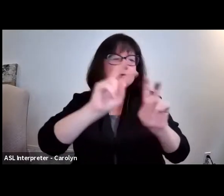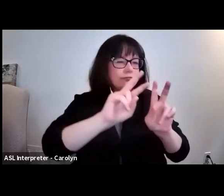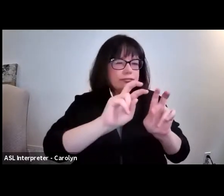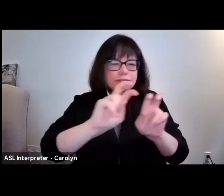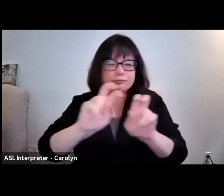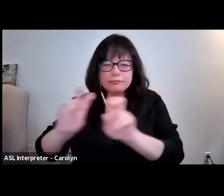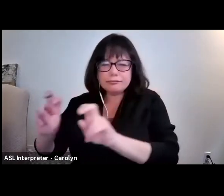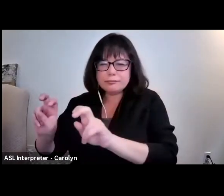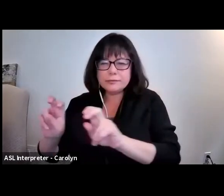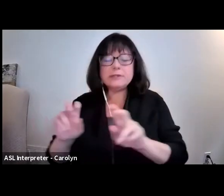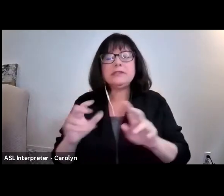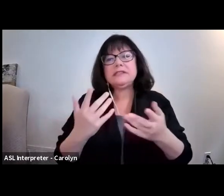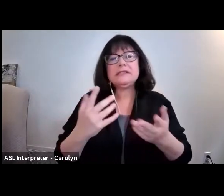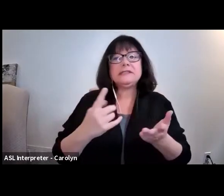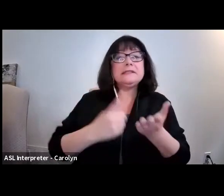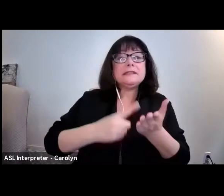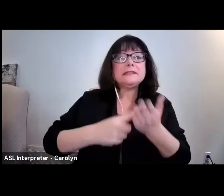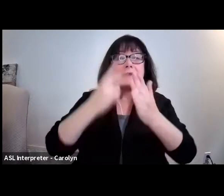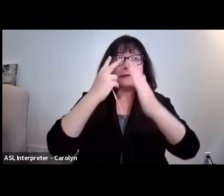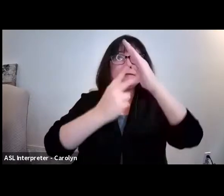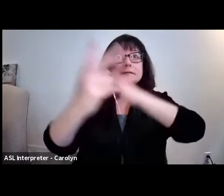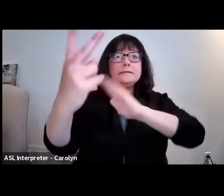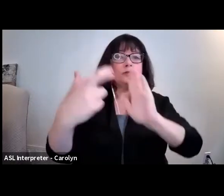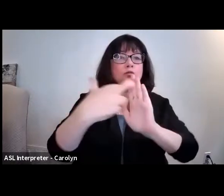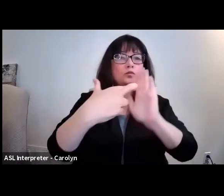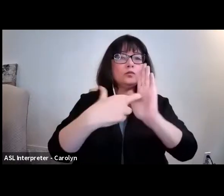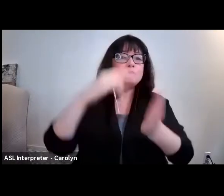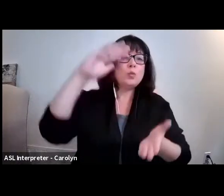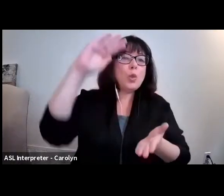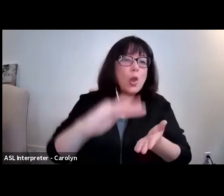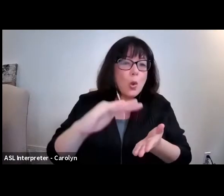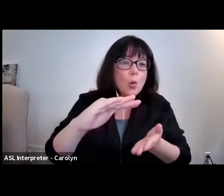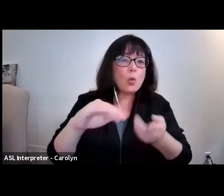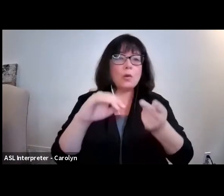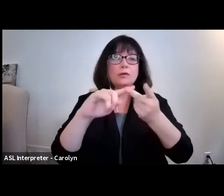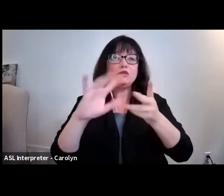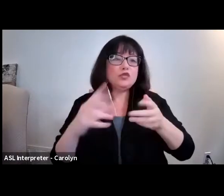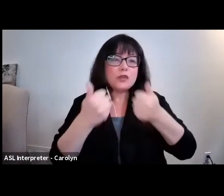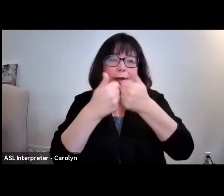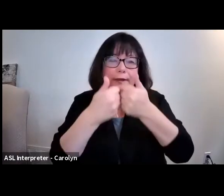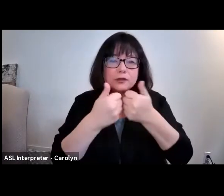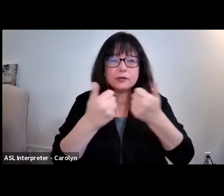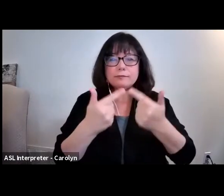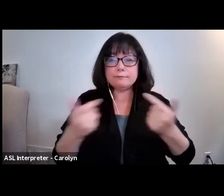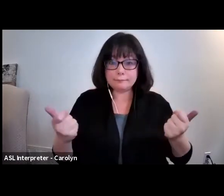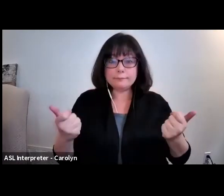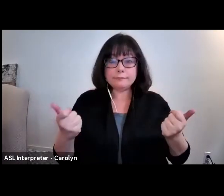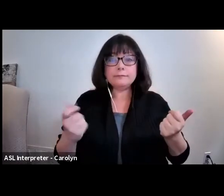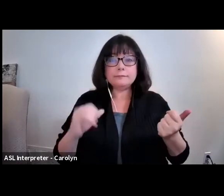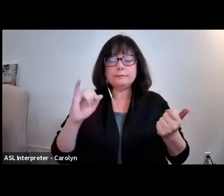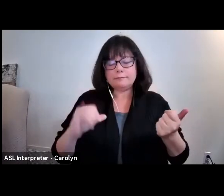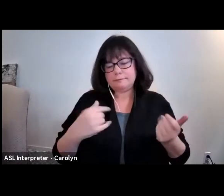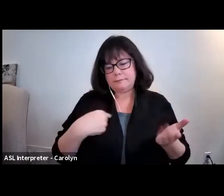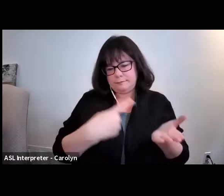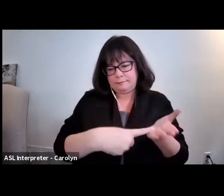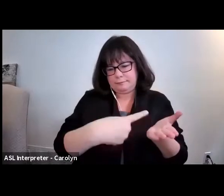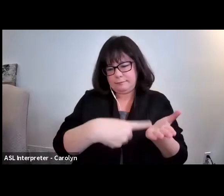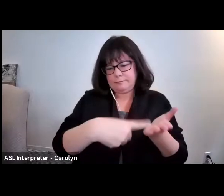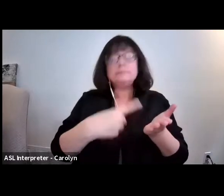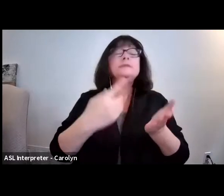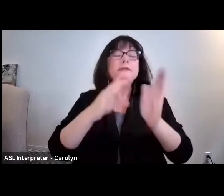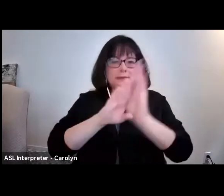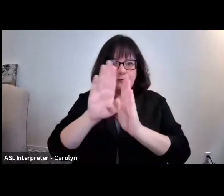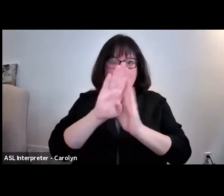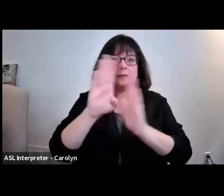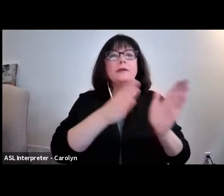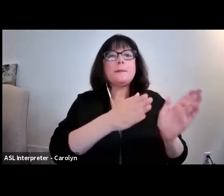face and the potential impact on the budget. We developed a contingency plan based on what we thought would be the most